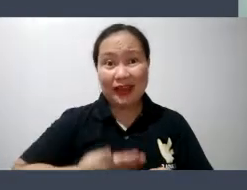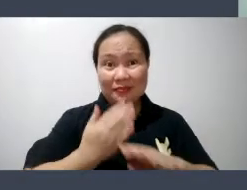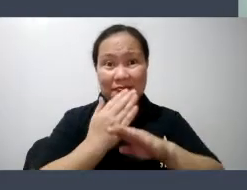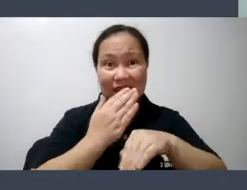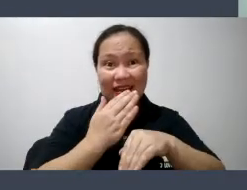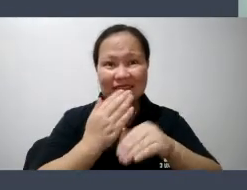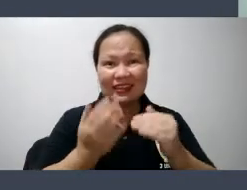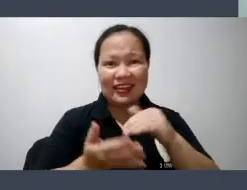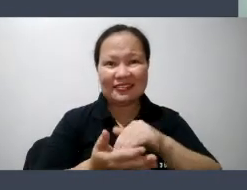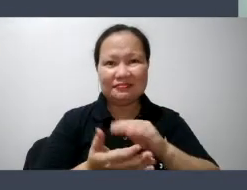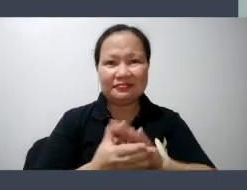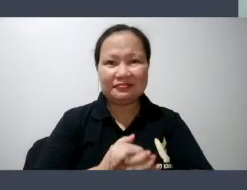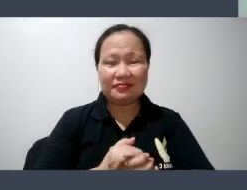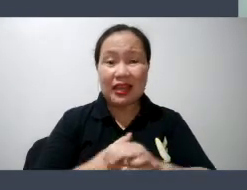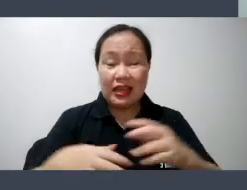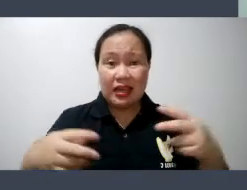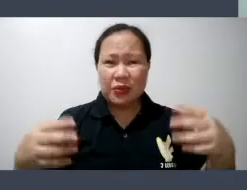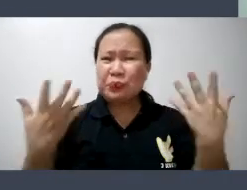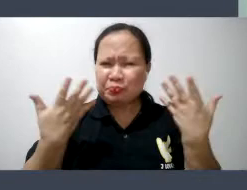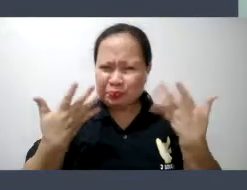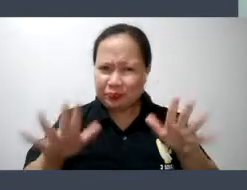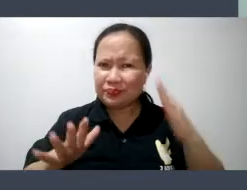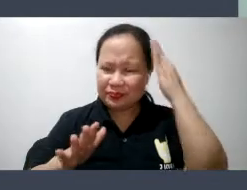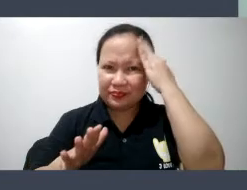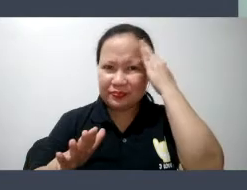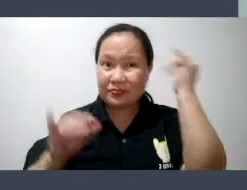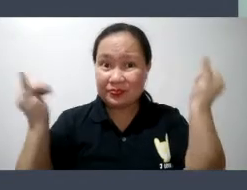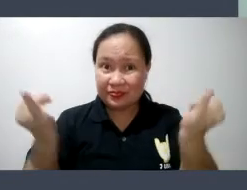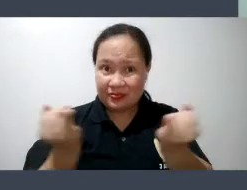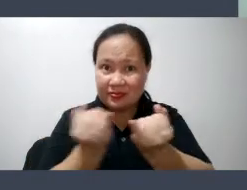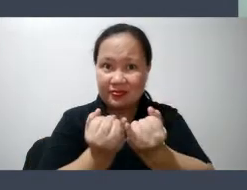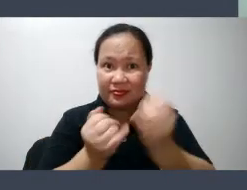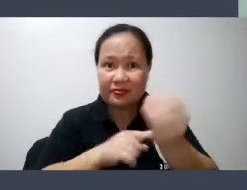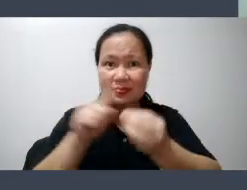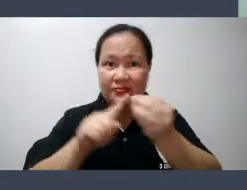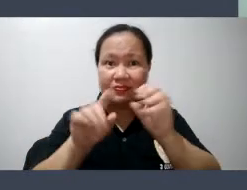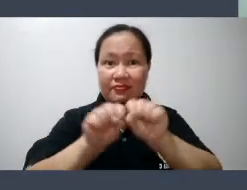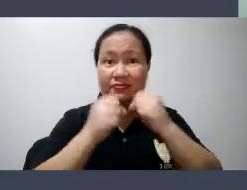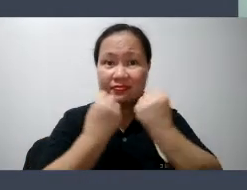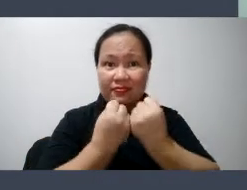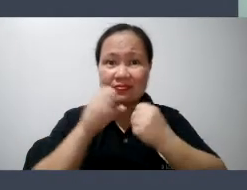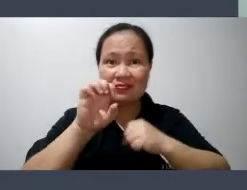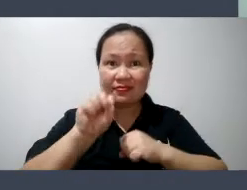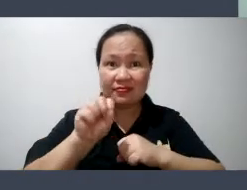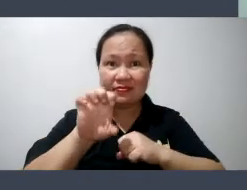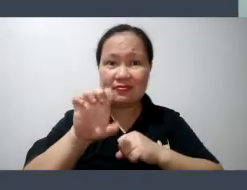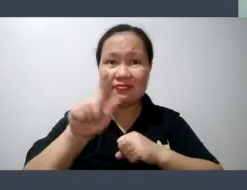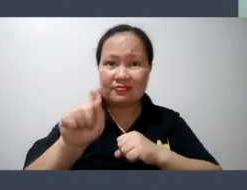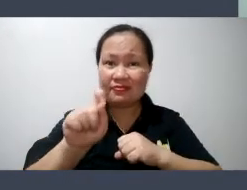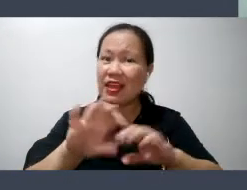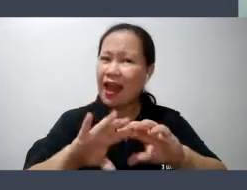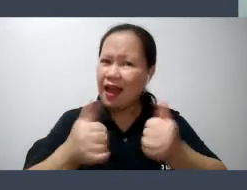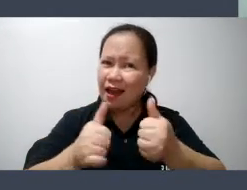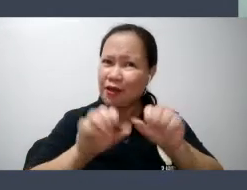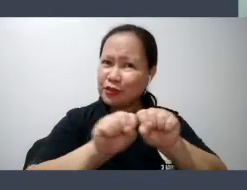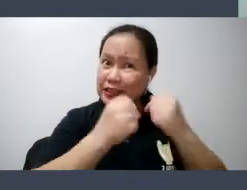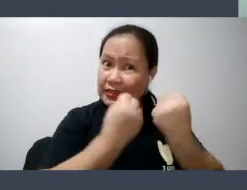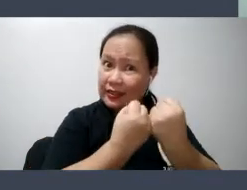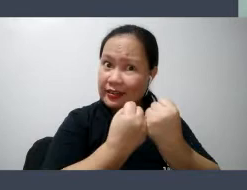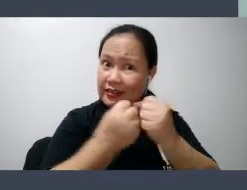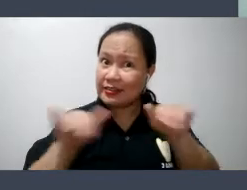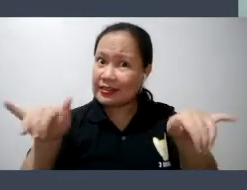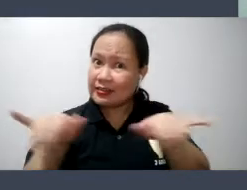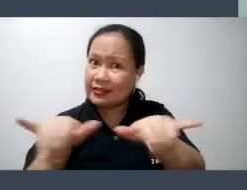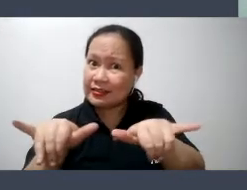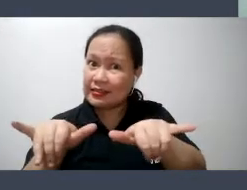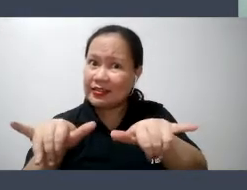Welcome back. We have known already the introduction of set. How set is related